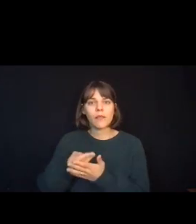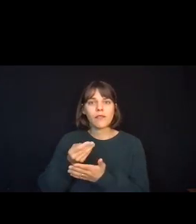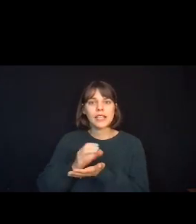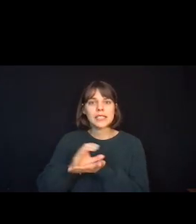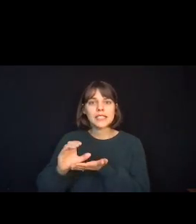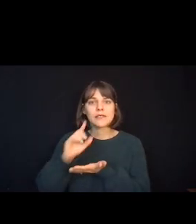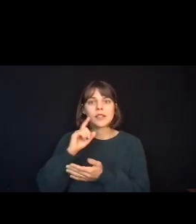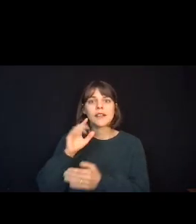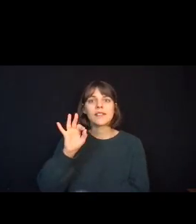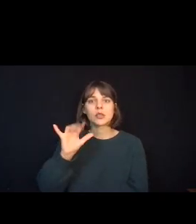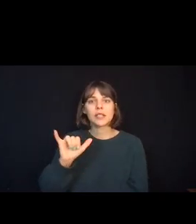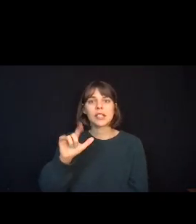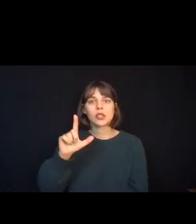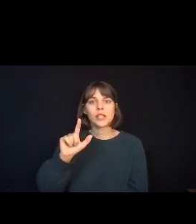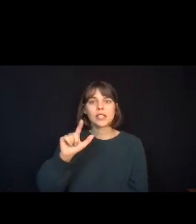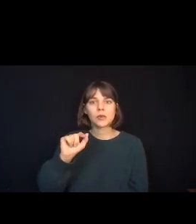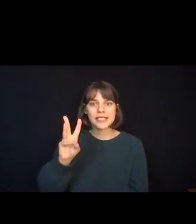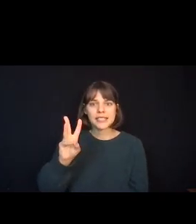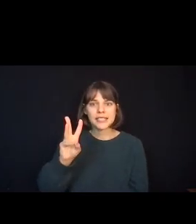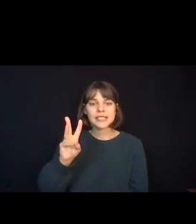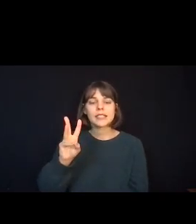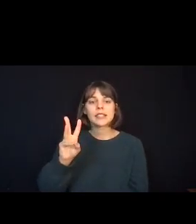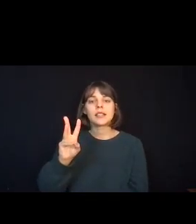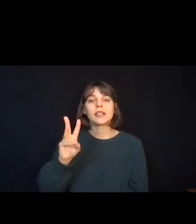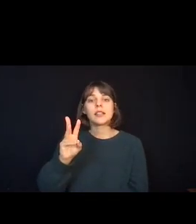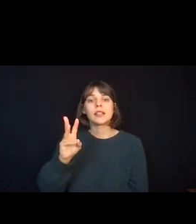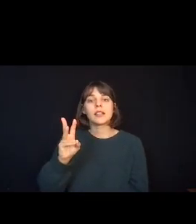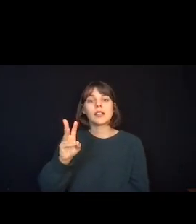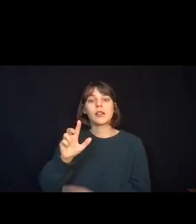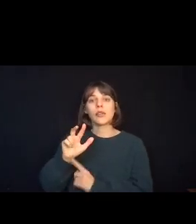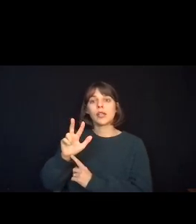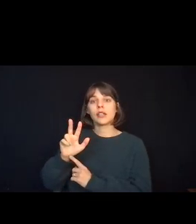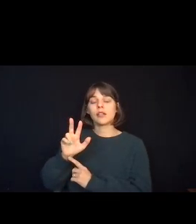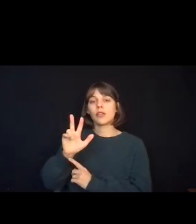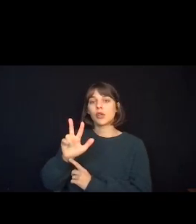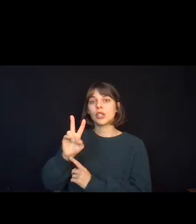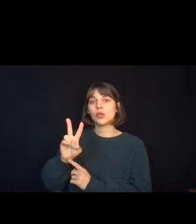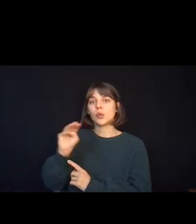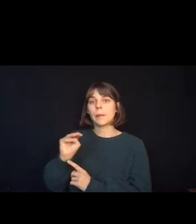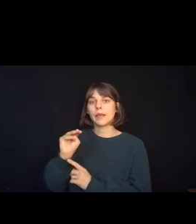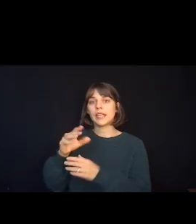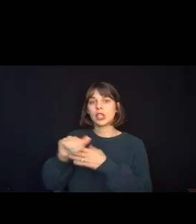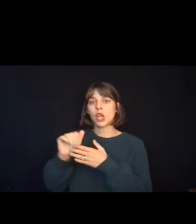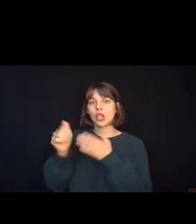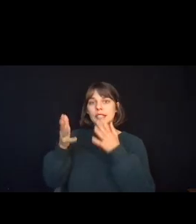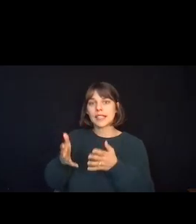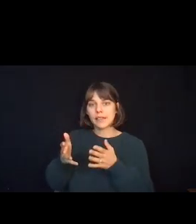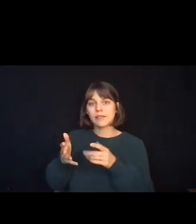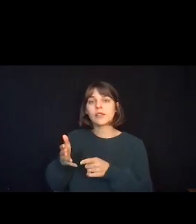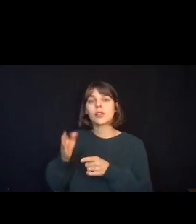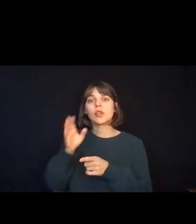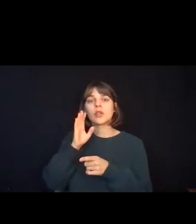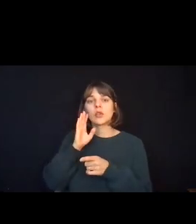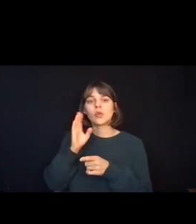year 2026, and the remaining $32 million of those additional dollars